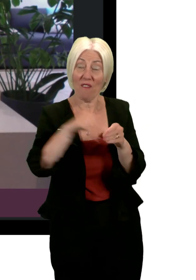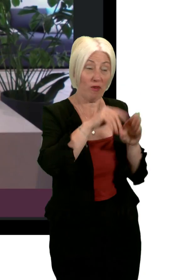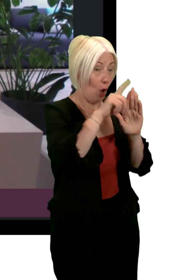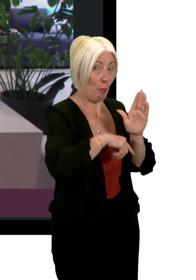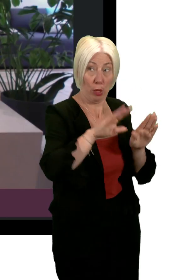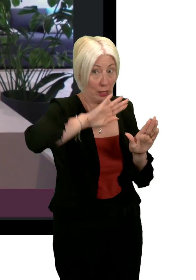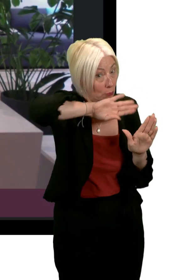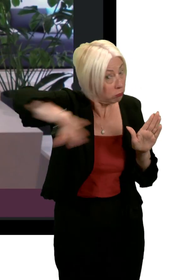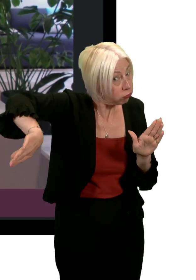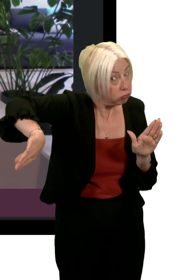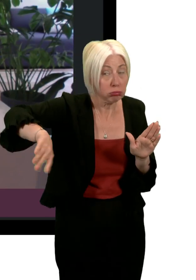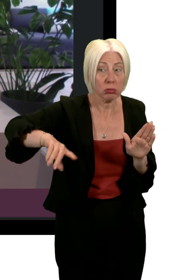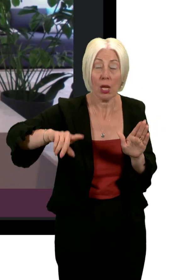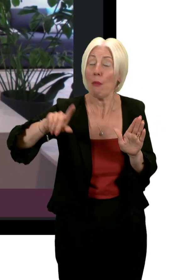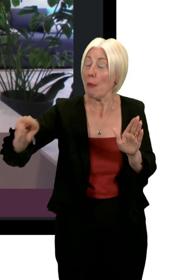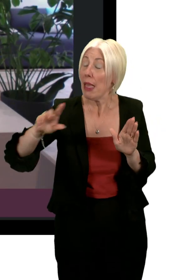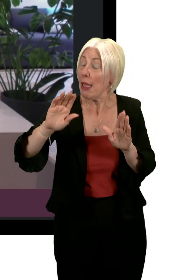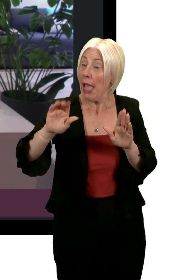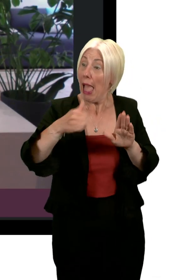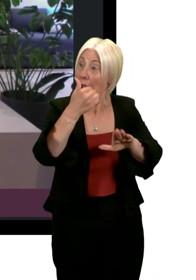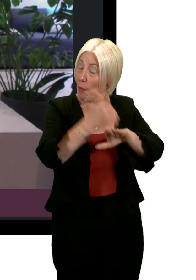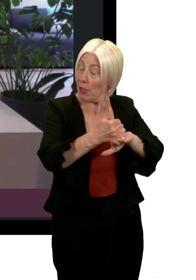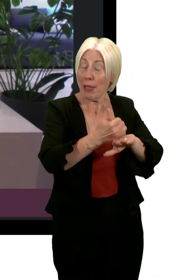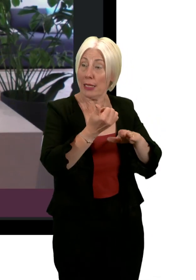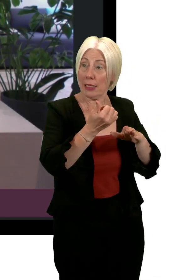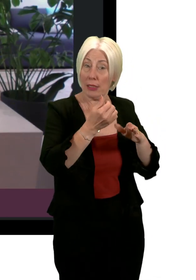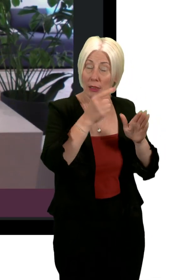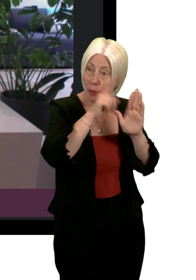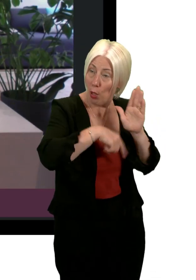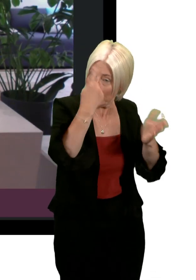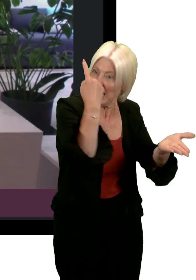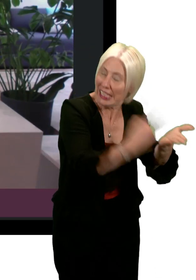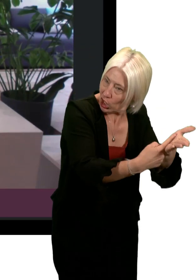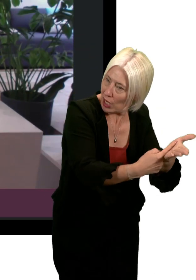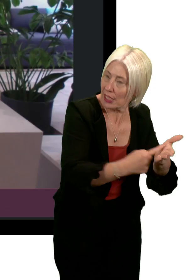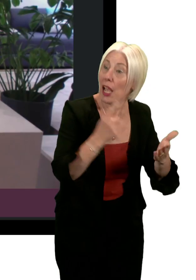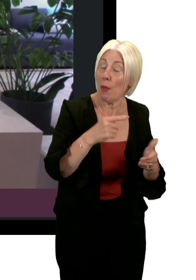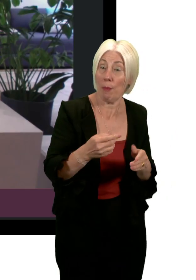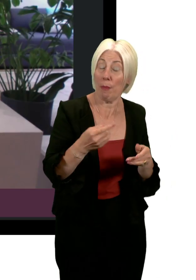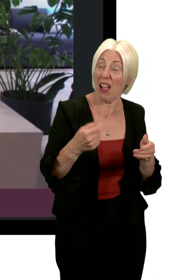of implementation of policy decisions, but they shouldn't be at the policy table. We need public